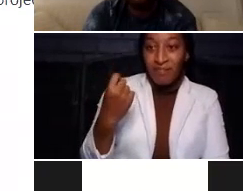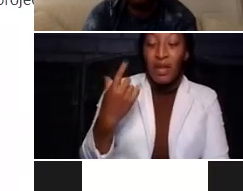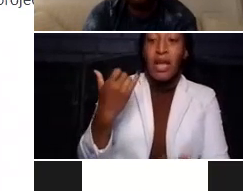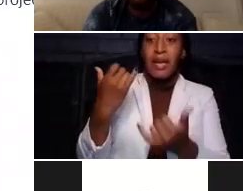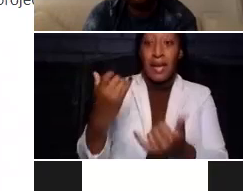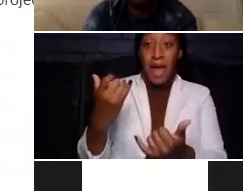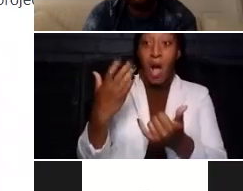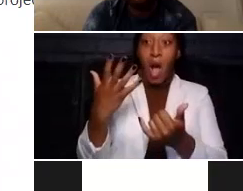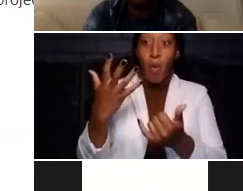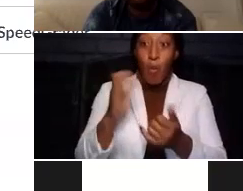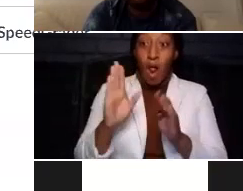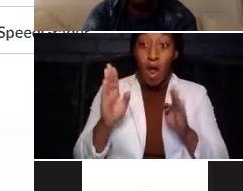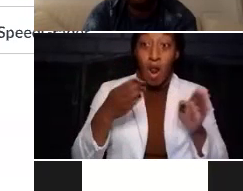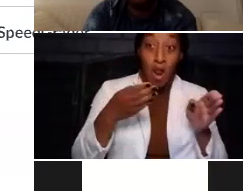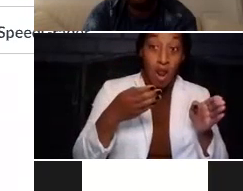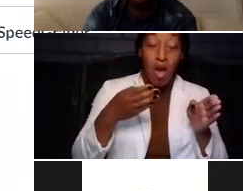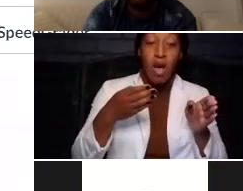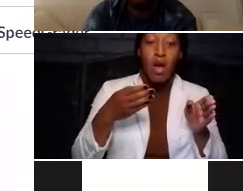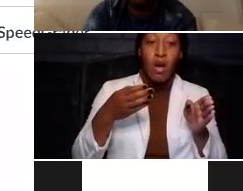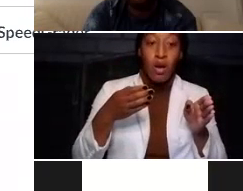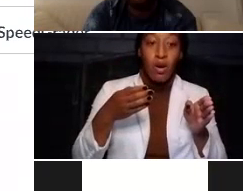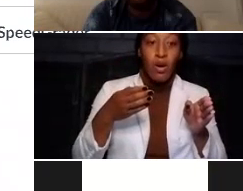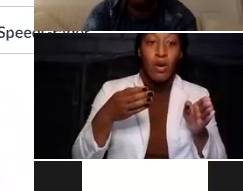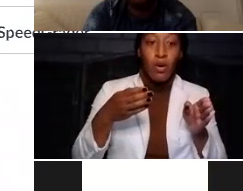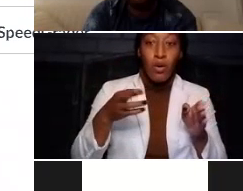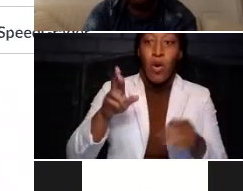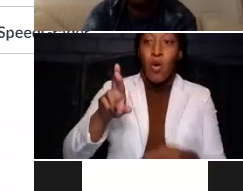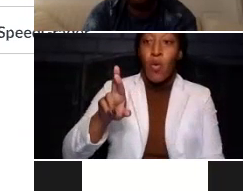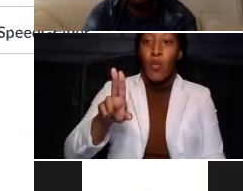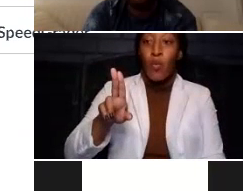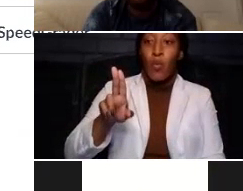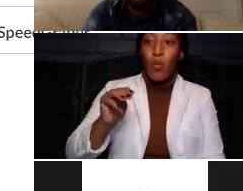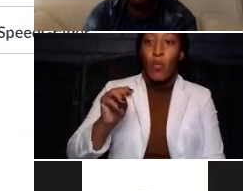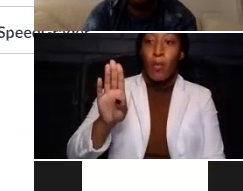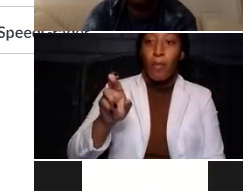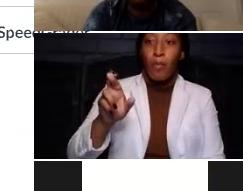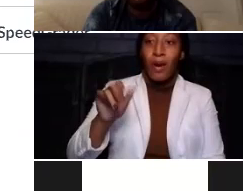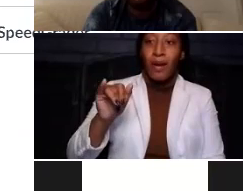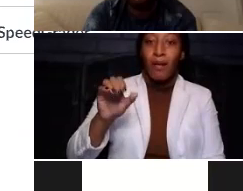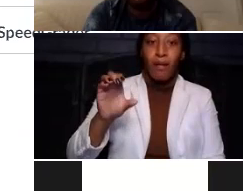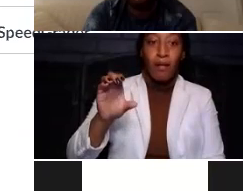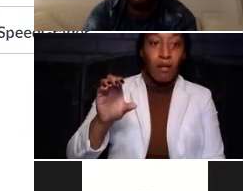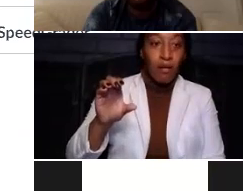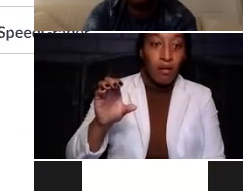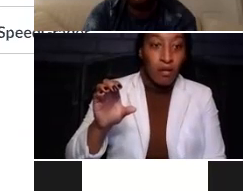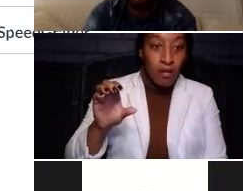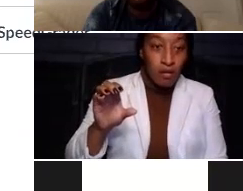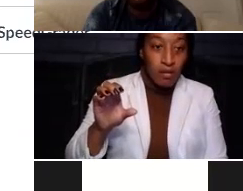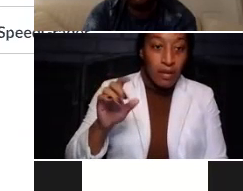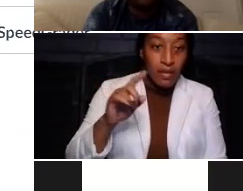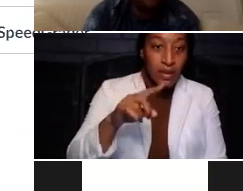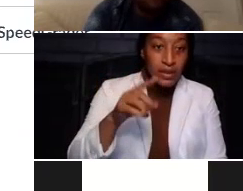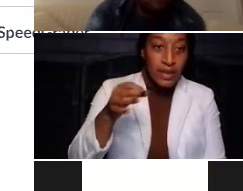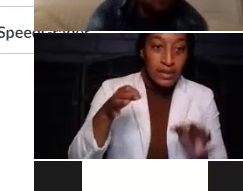at the rubric because I want to be thorough in this. This tells you how your project will